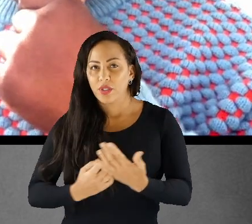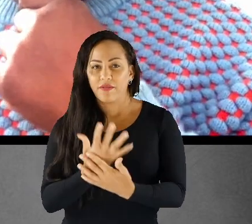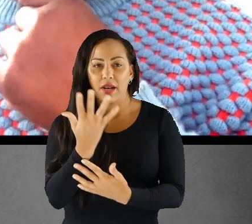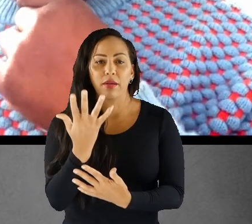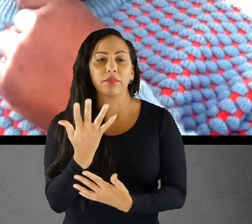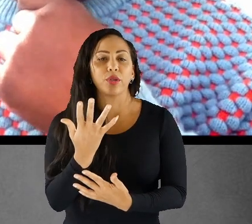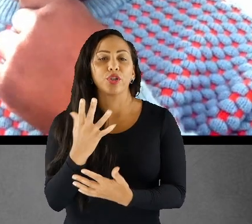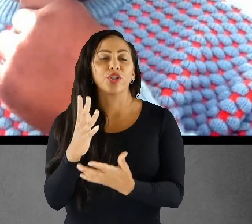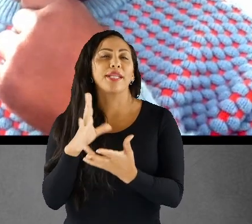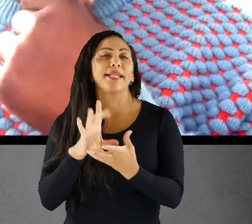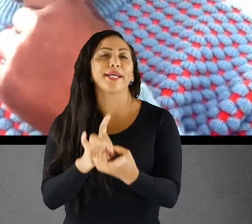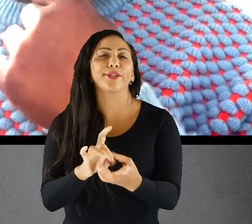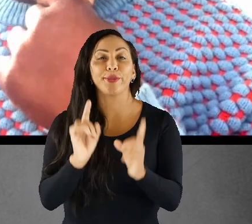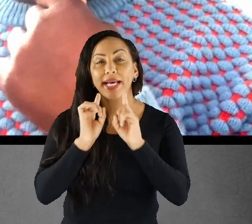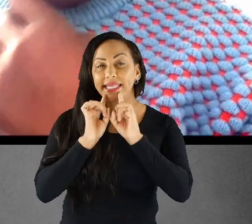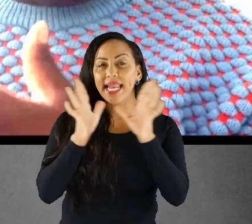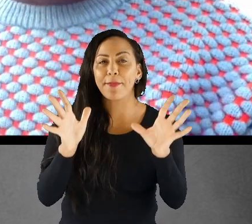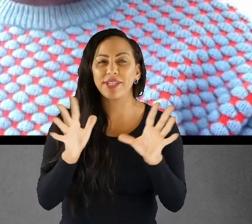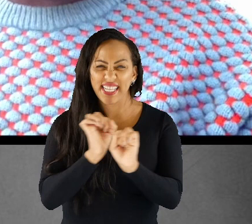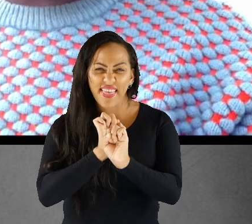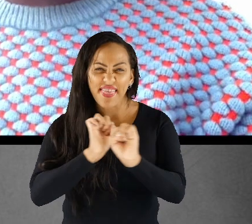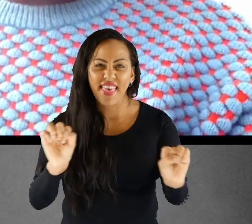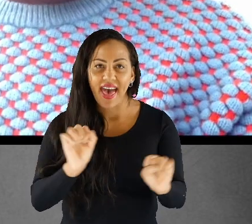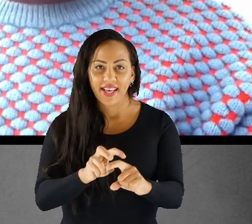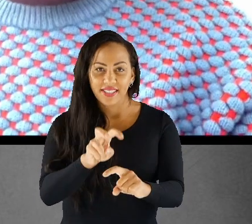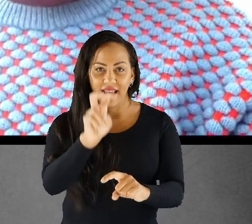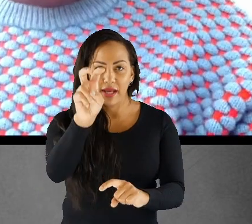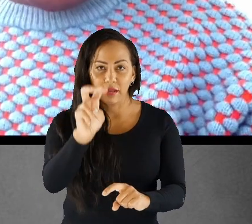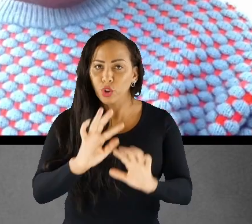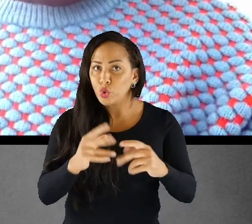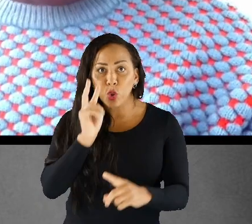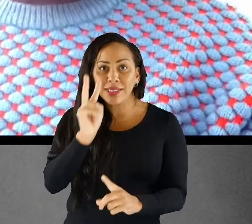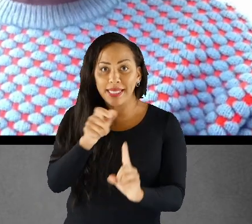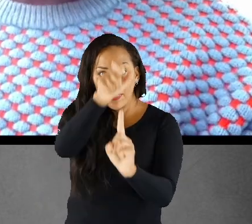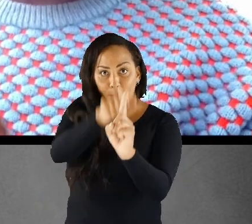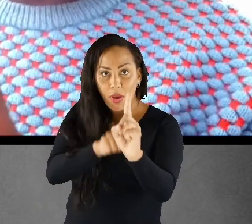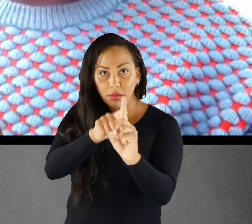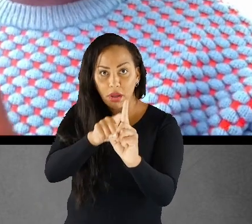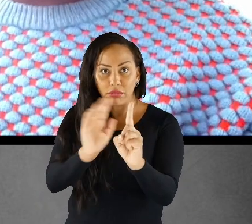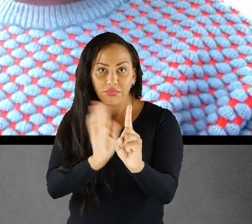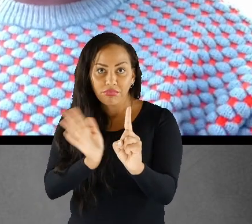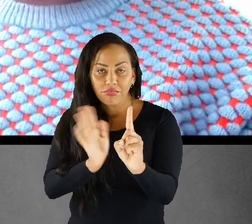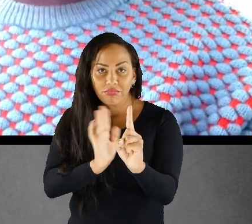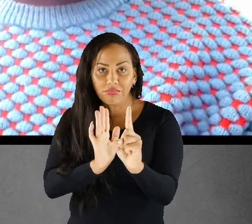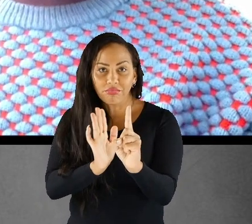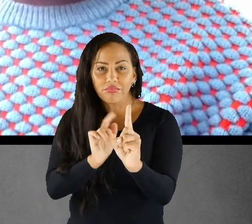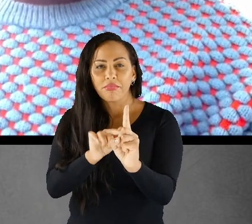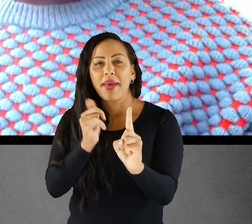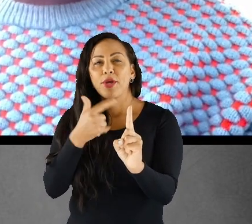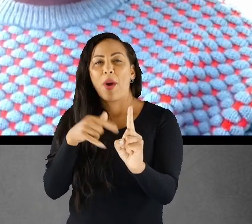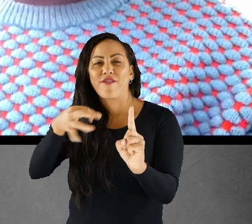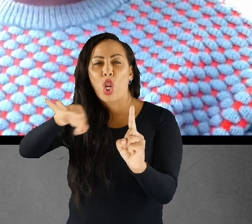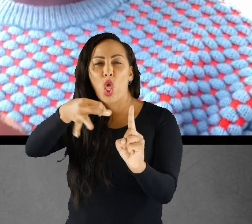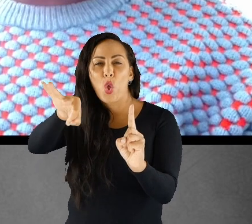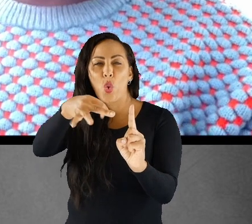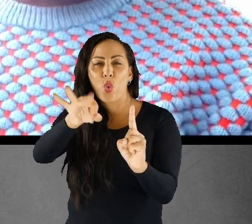as well is to take stairs of celebrities, right? But you don't see the celebrity, and you